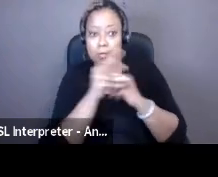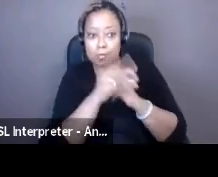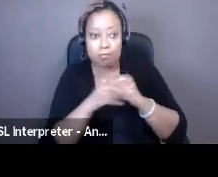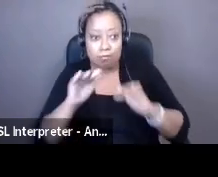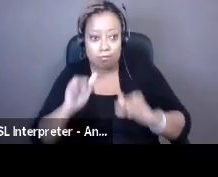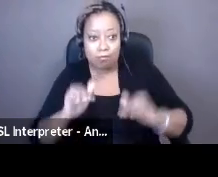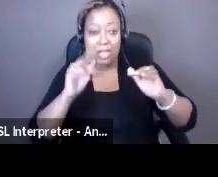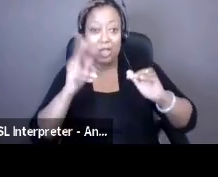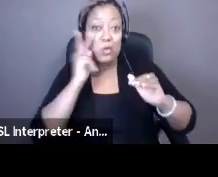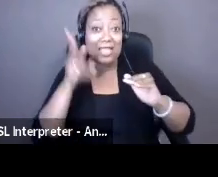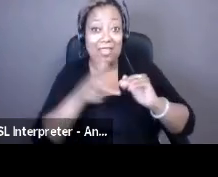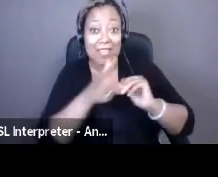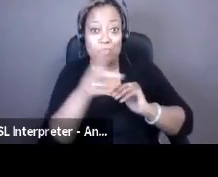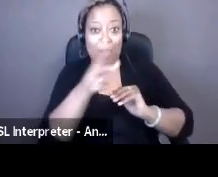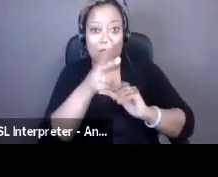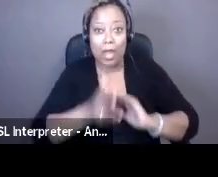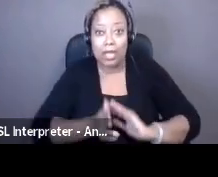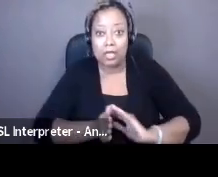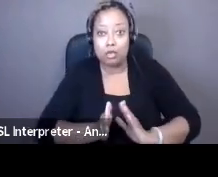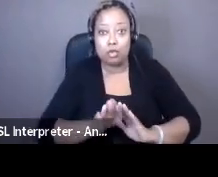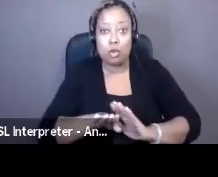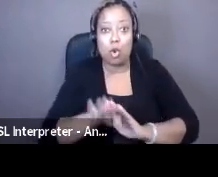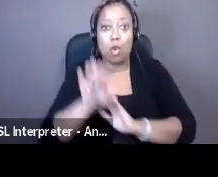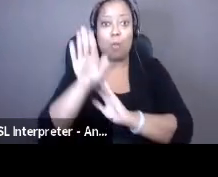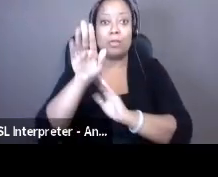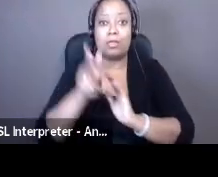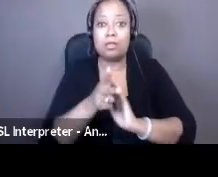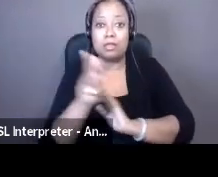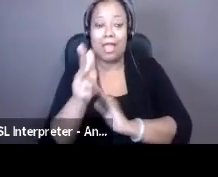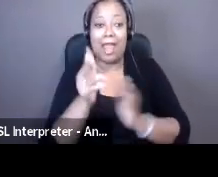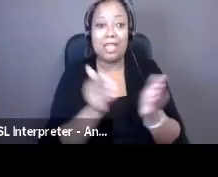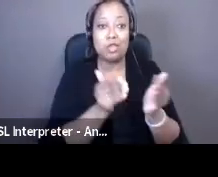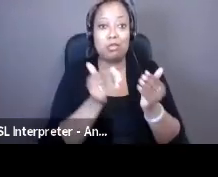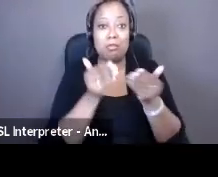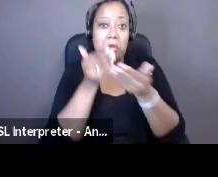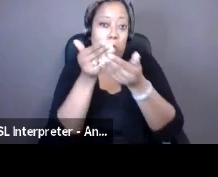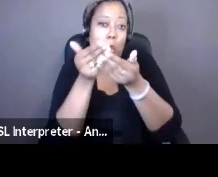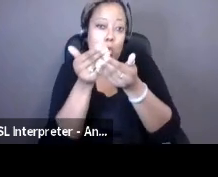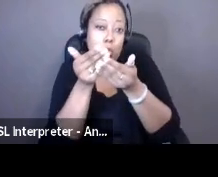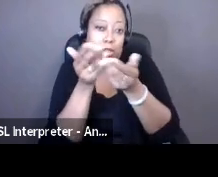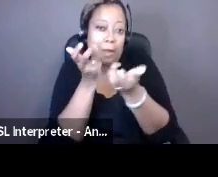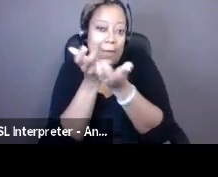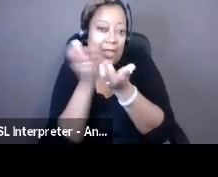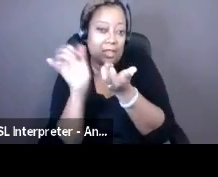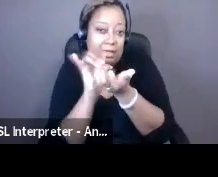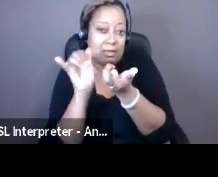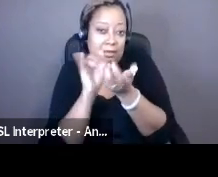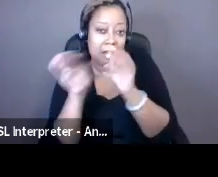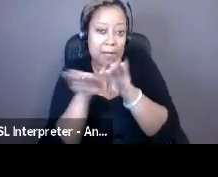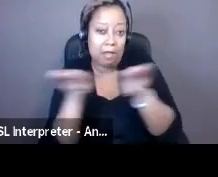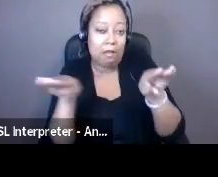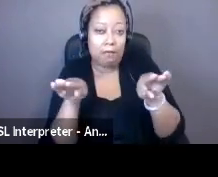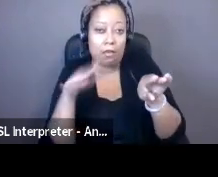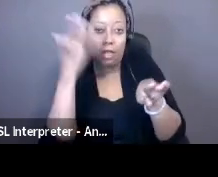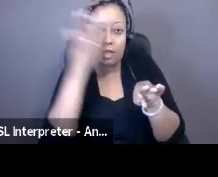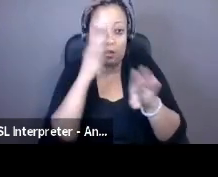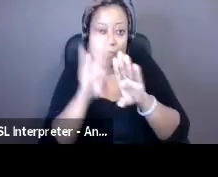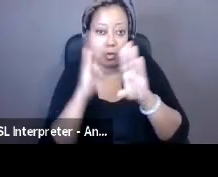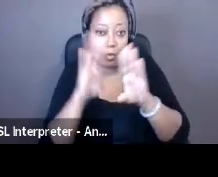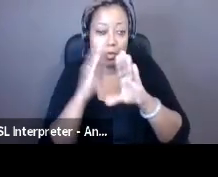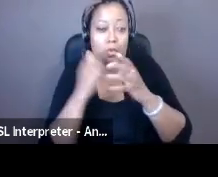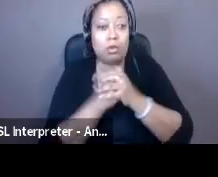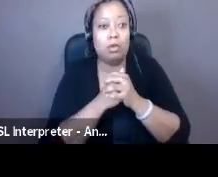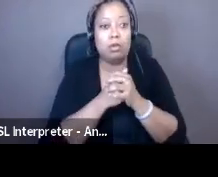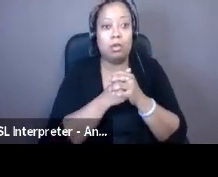slopes up to the house, and it's relatively close to the level of the front entrance. And there's another entrance underneath